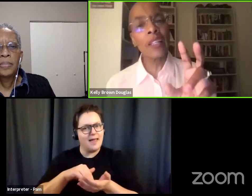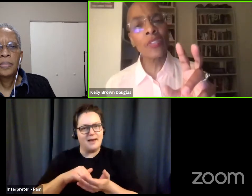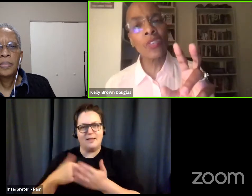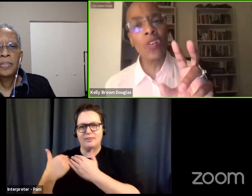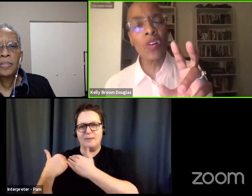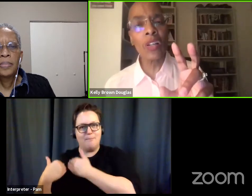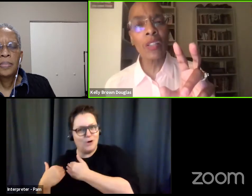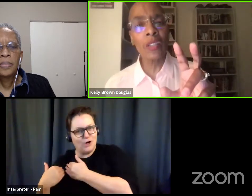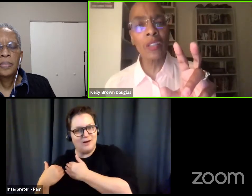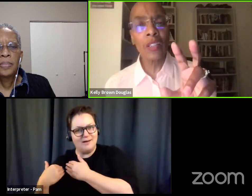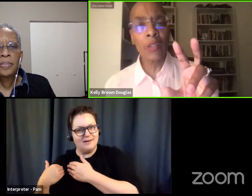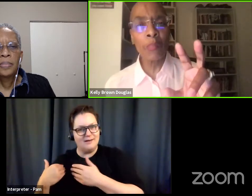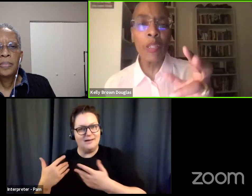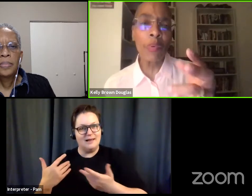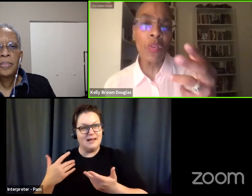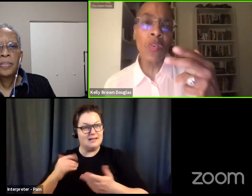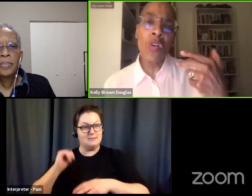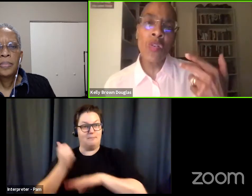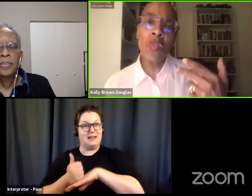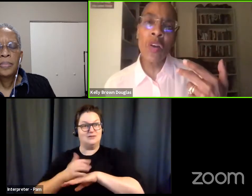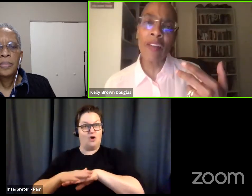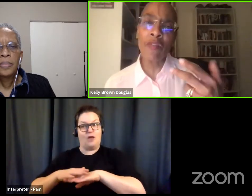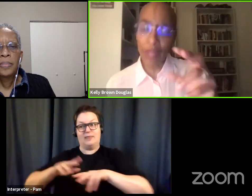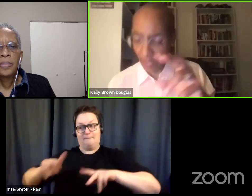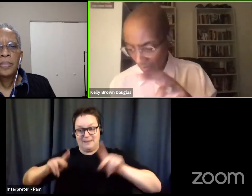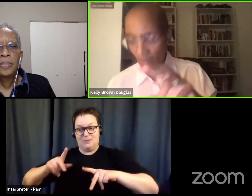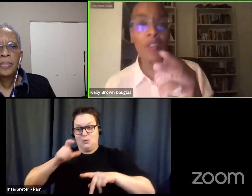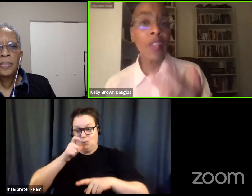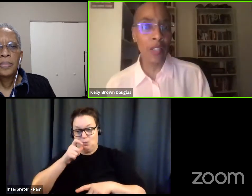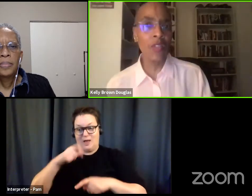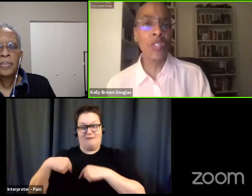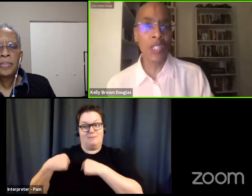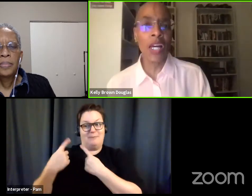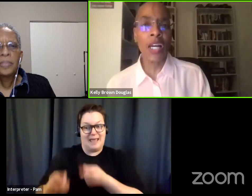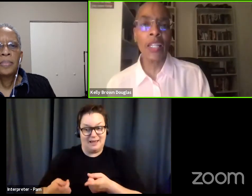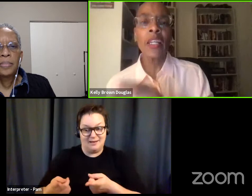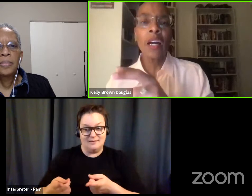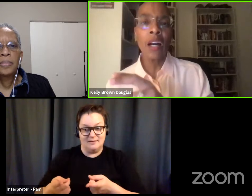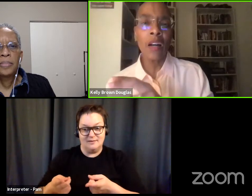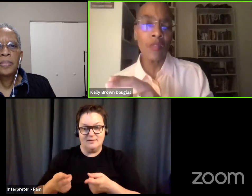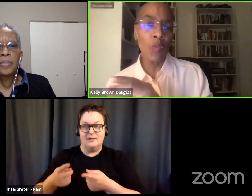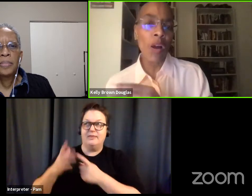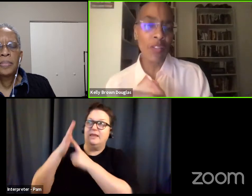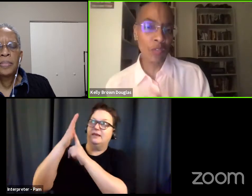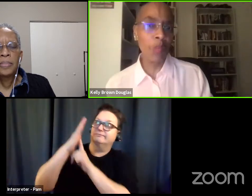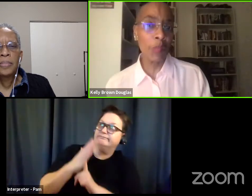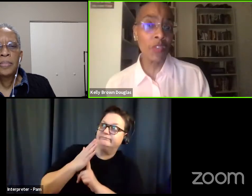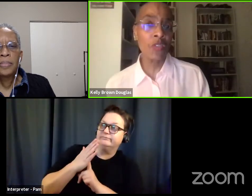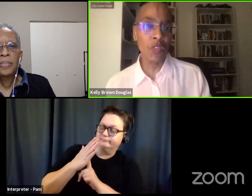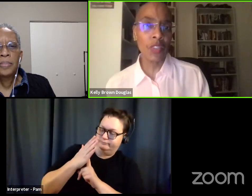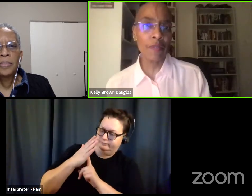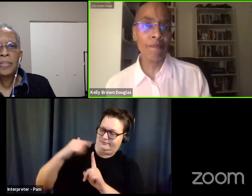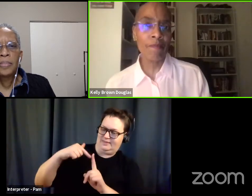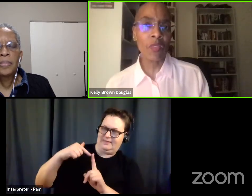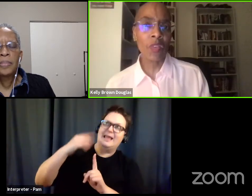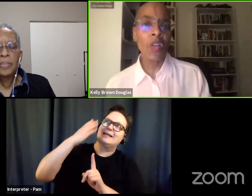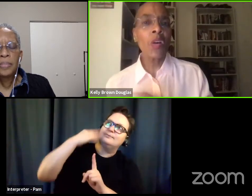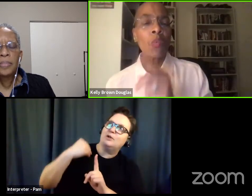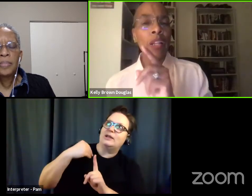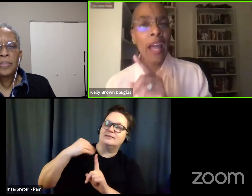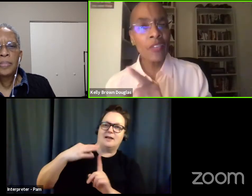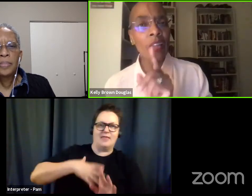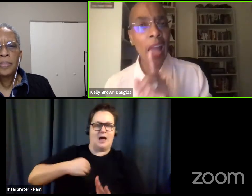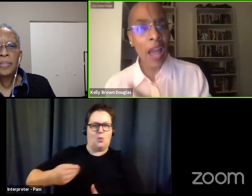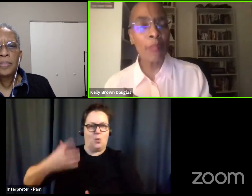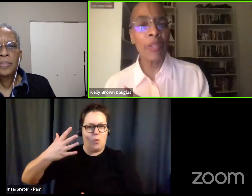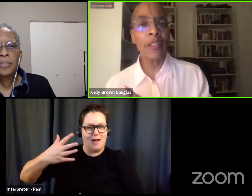is placed on the people who have been on the underside of the white supremacist foot.